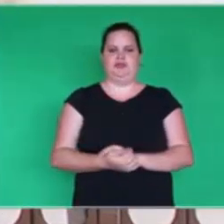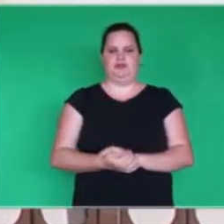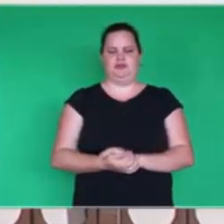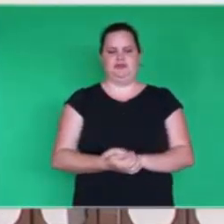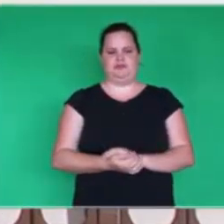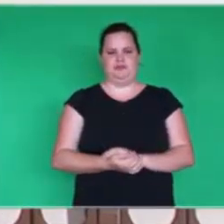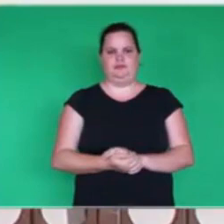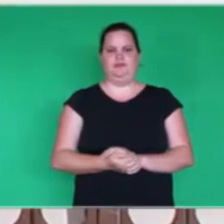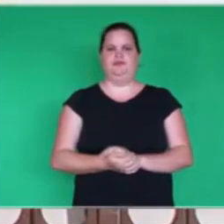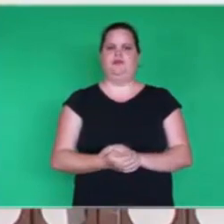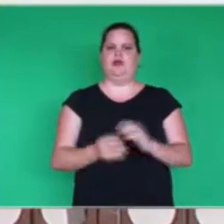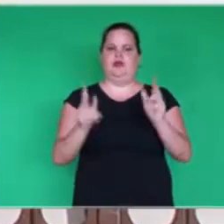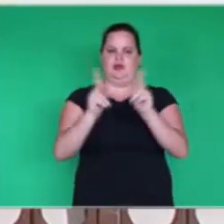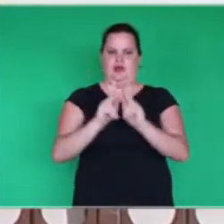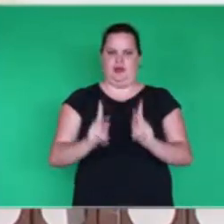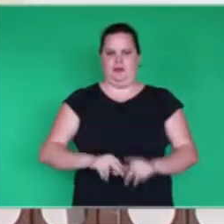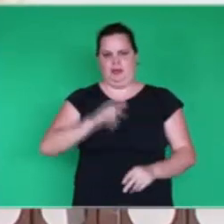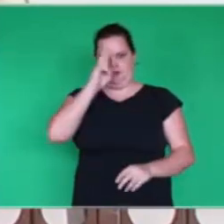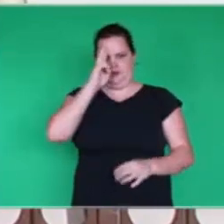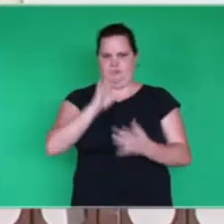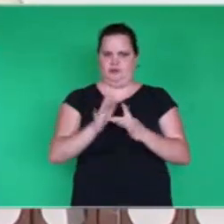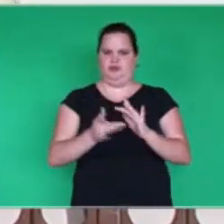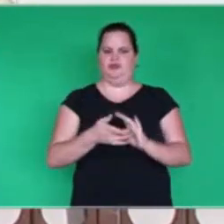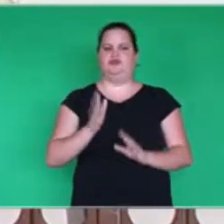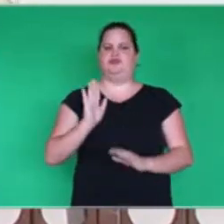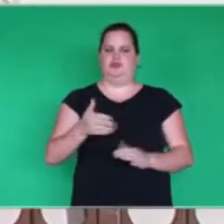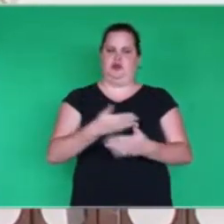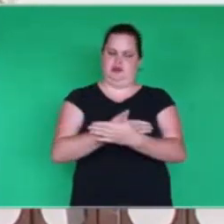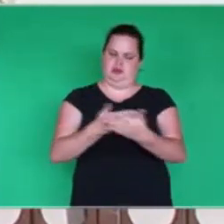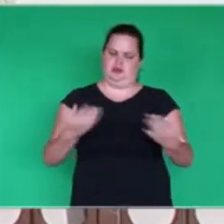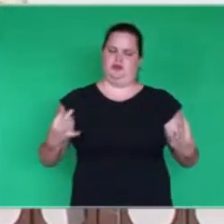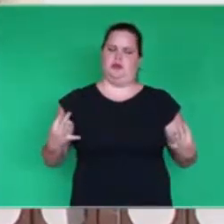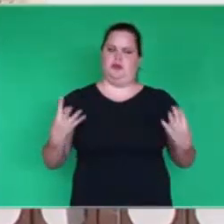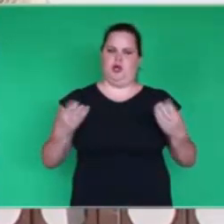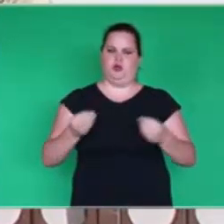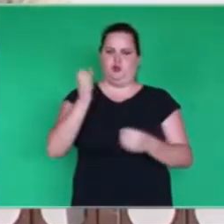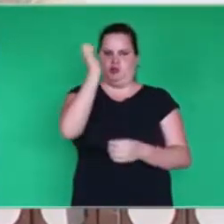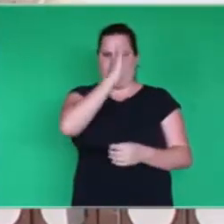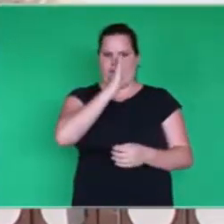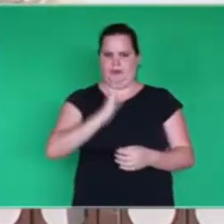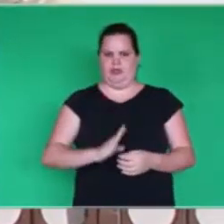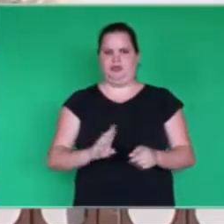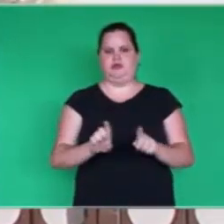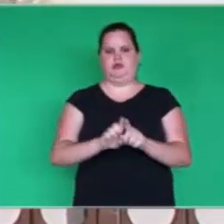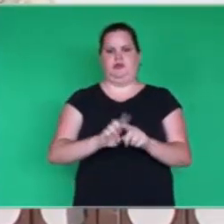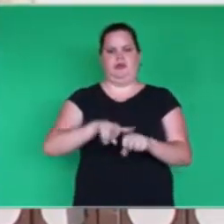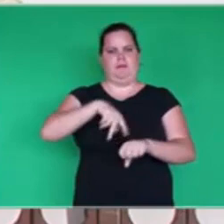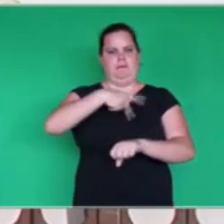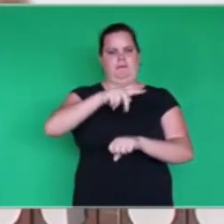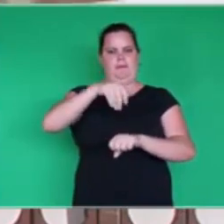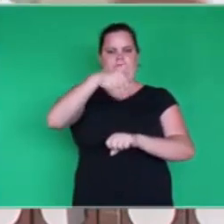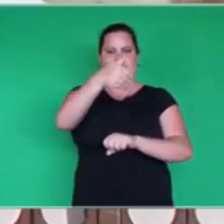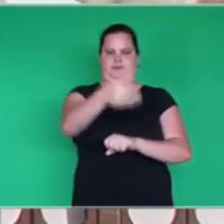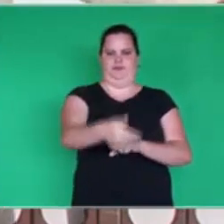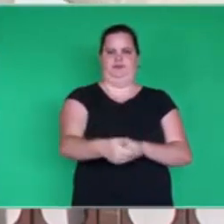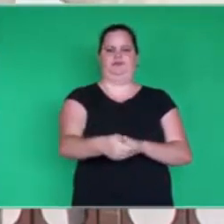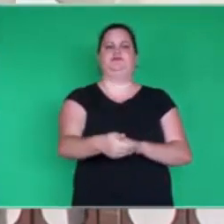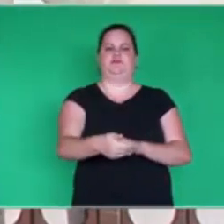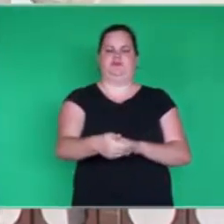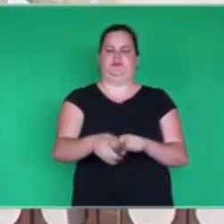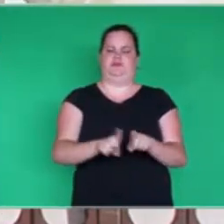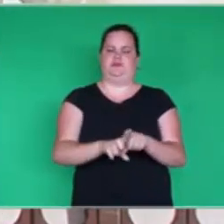My brothers, peace of the Lord. We have already welcomed everybody in Brazil, and now we are also connected to some